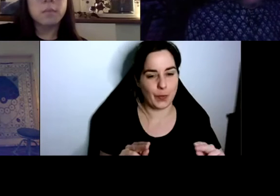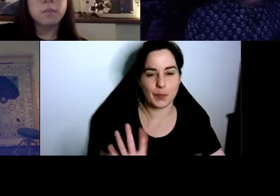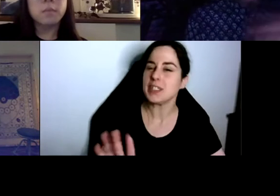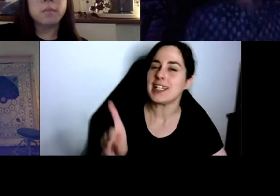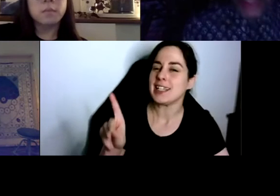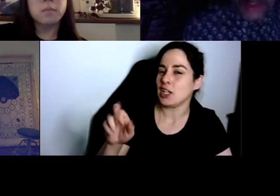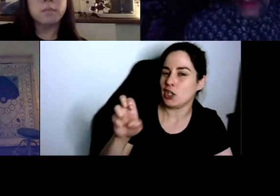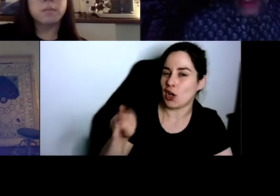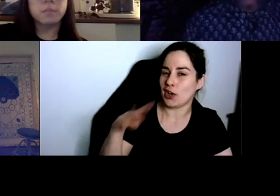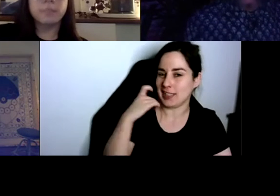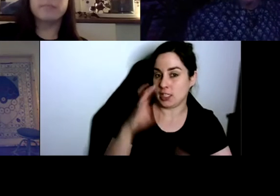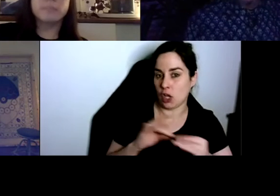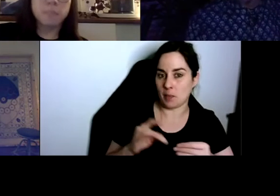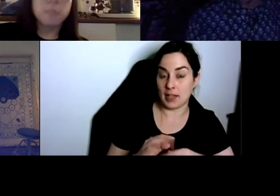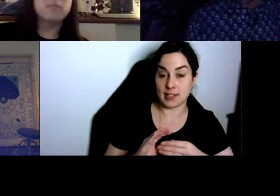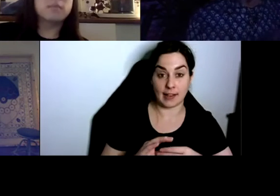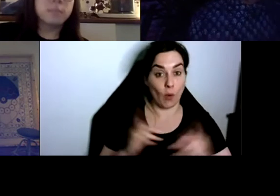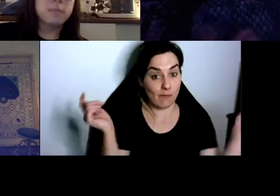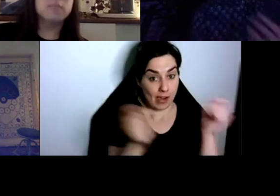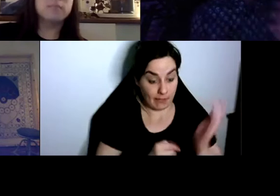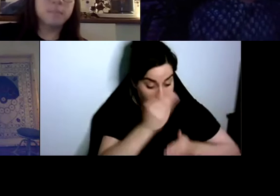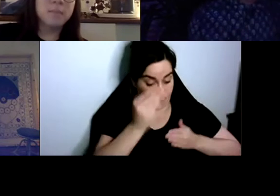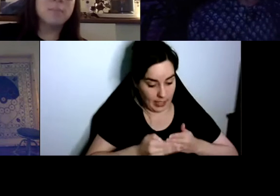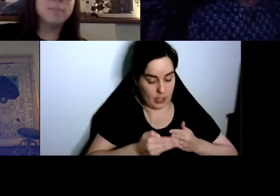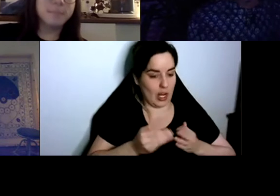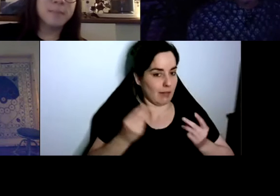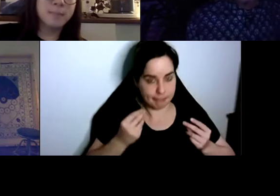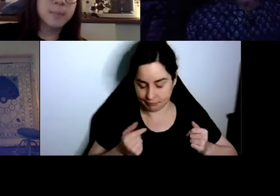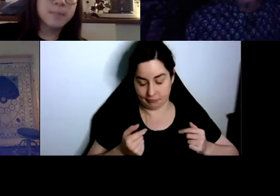and you're already planning the next, and it's like there's like, where is the time for rest and recuperation, but